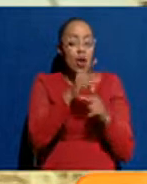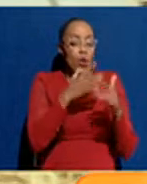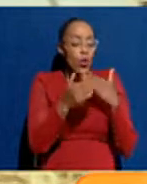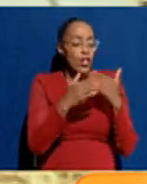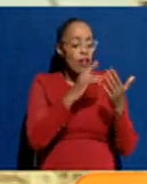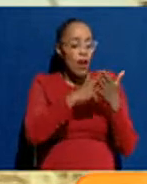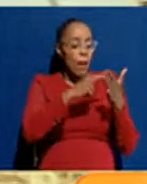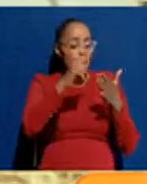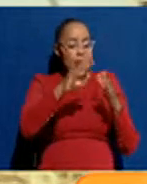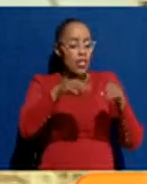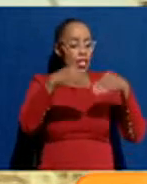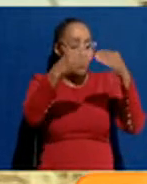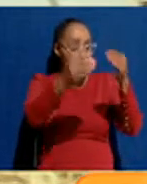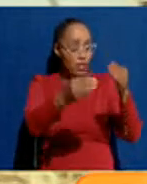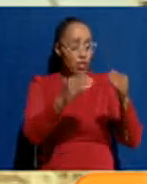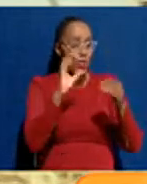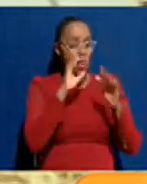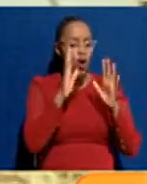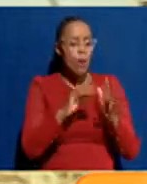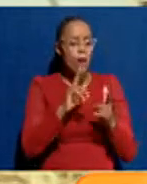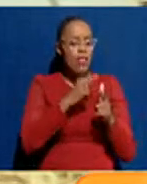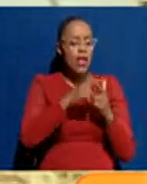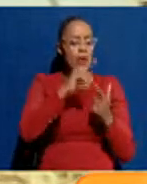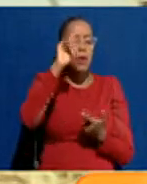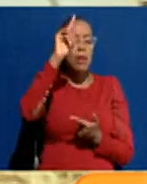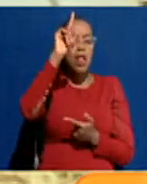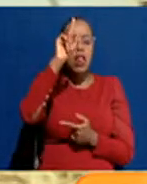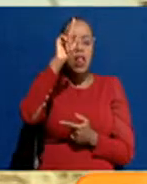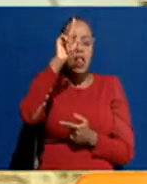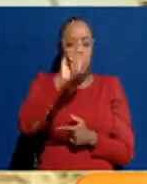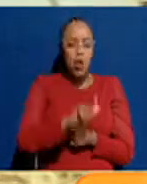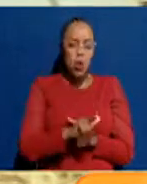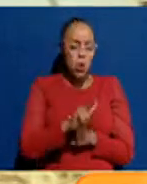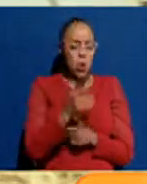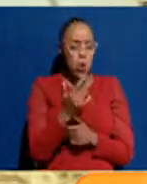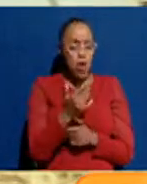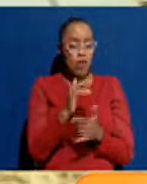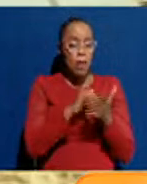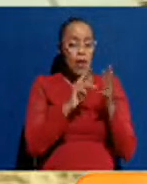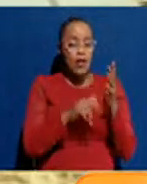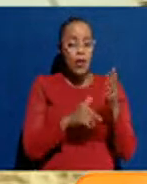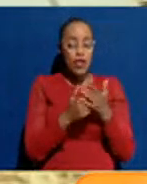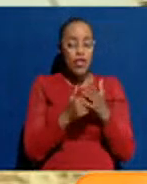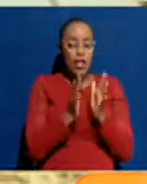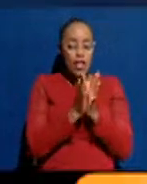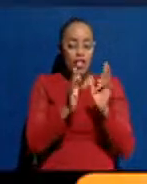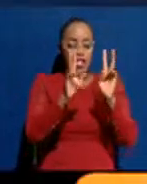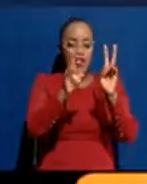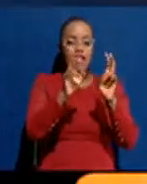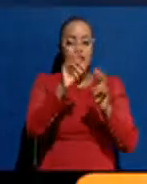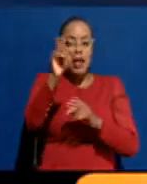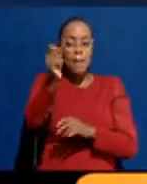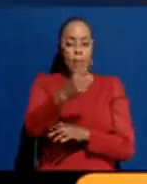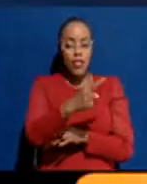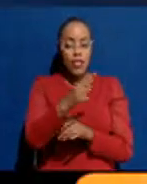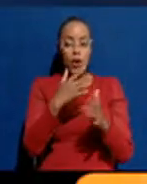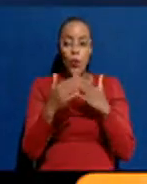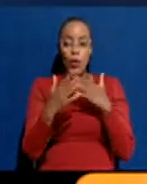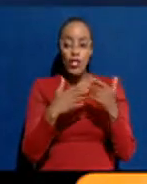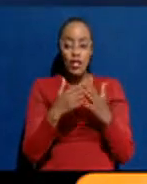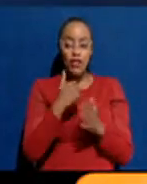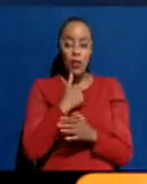to the consumer is going to be lower from the thermo dispatch. So it's the whole mix during a month. Okay.